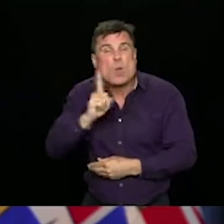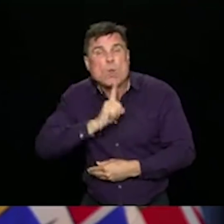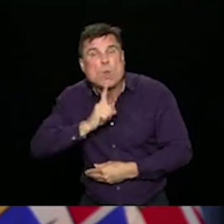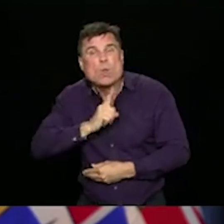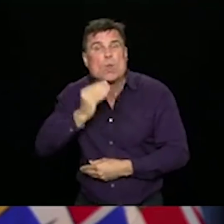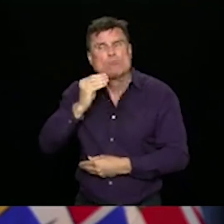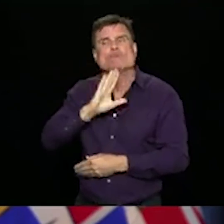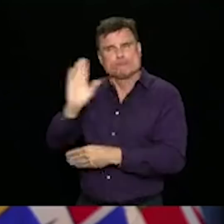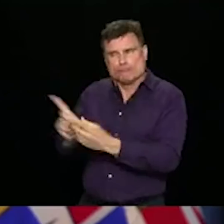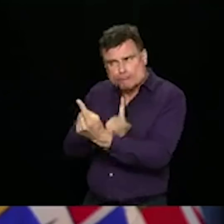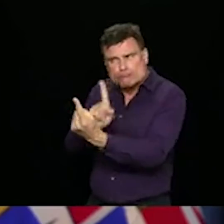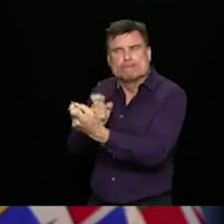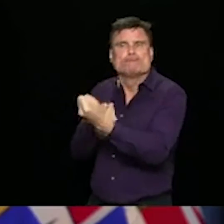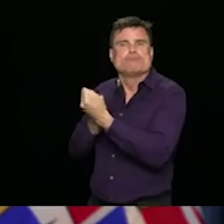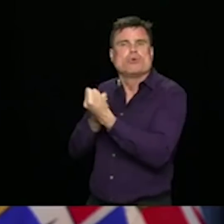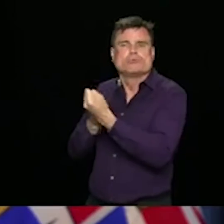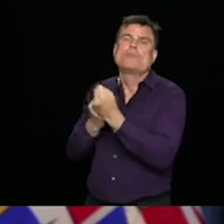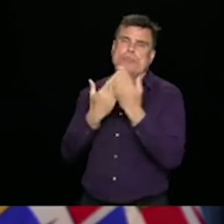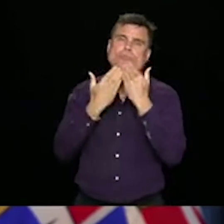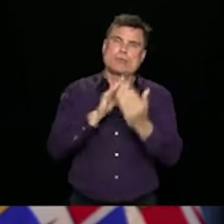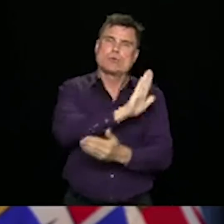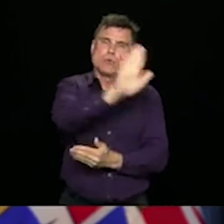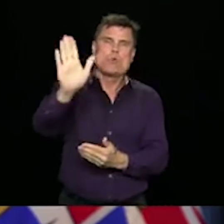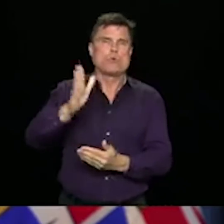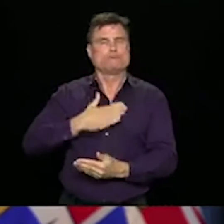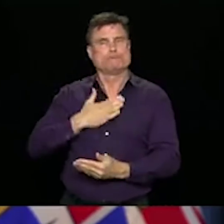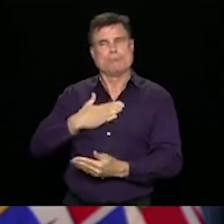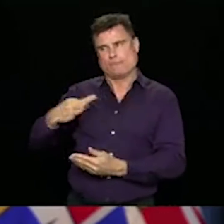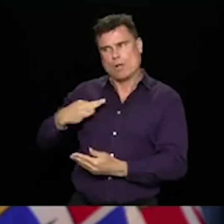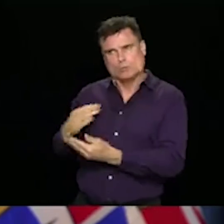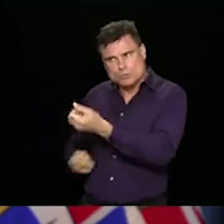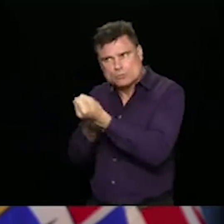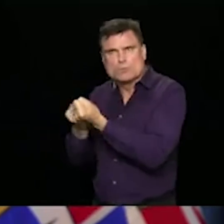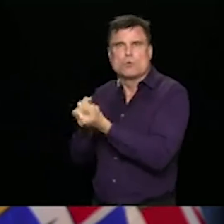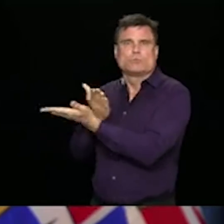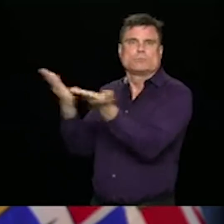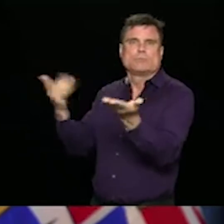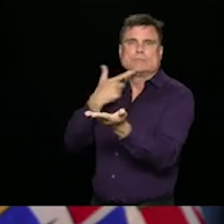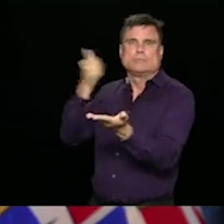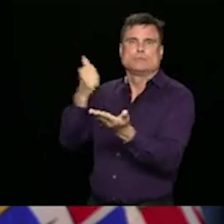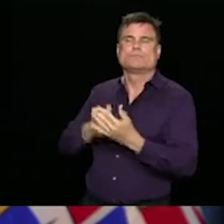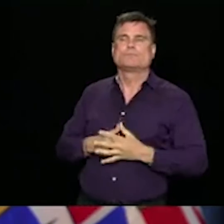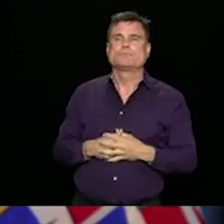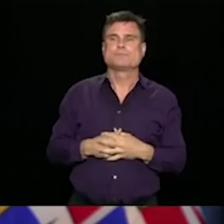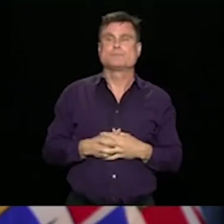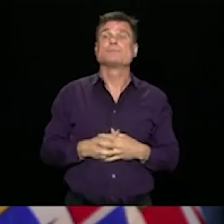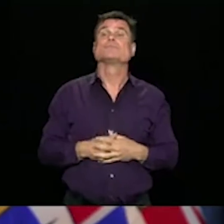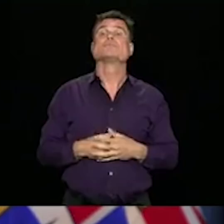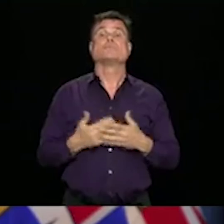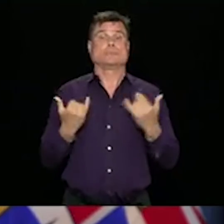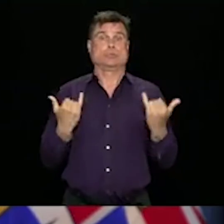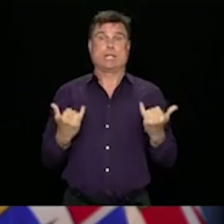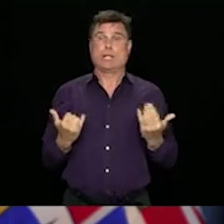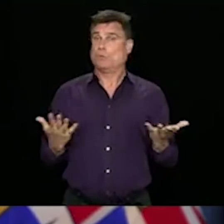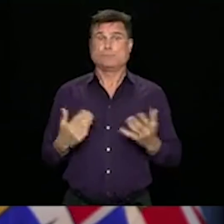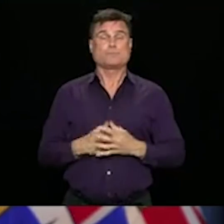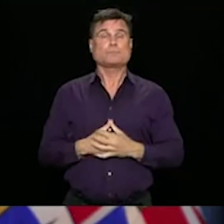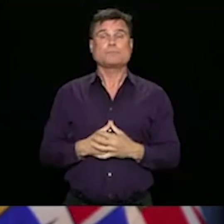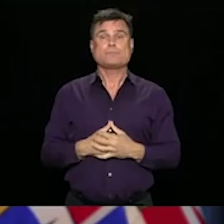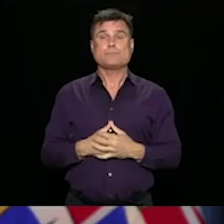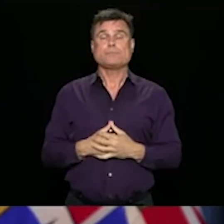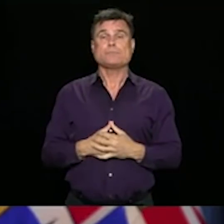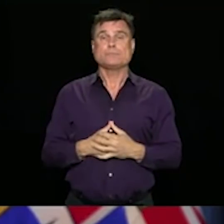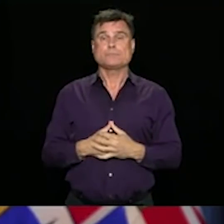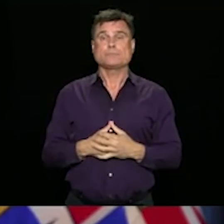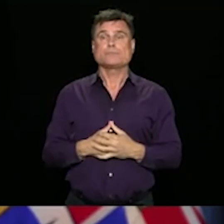Today is also June 1st, an auspicious day on many other fronts. It marks the restart of a number of additional Phase 2